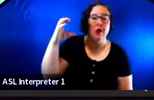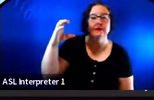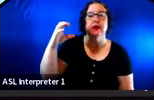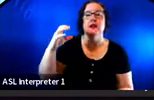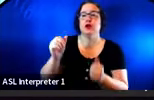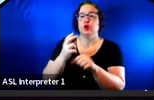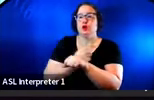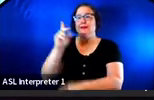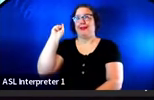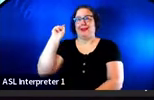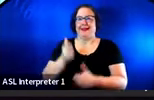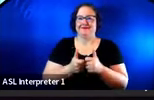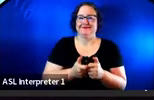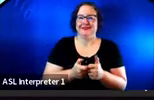on that device.